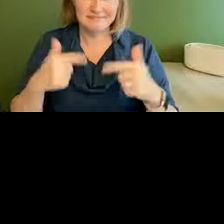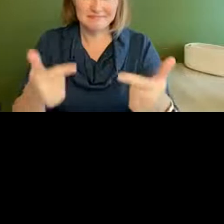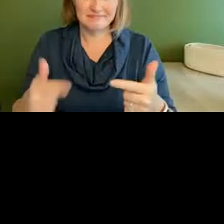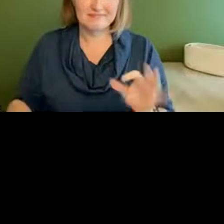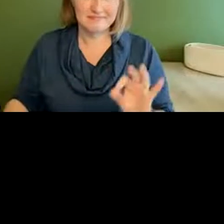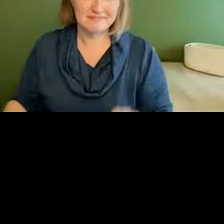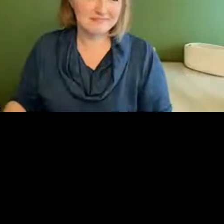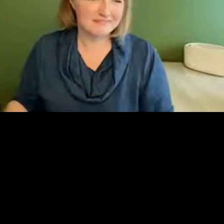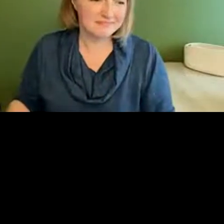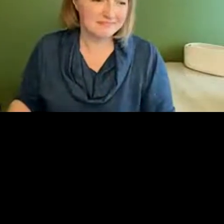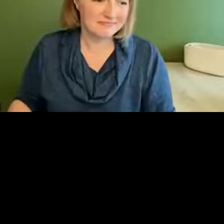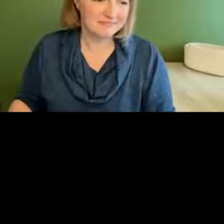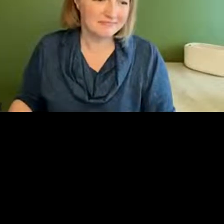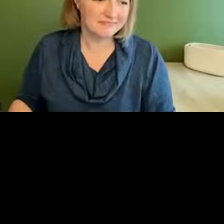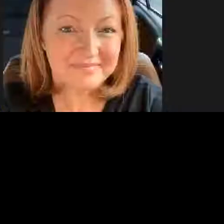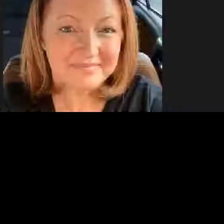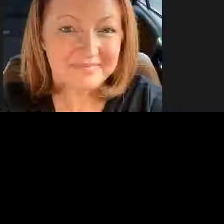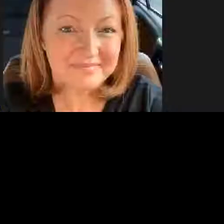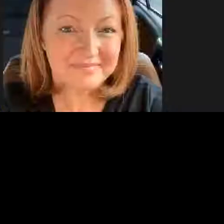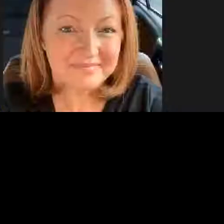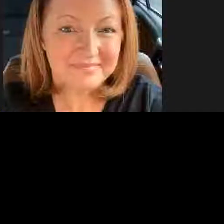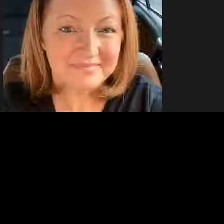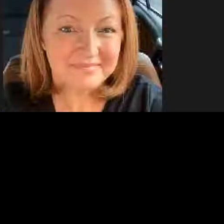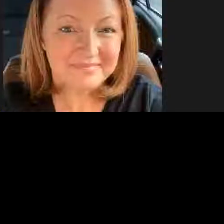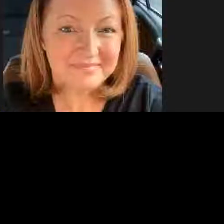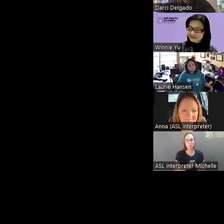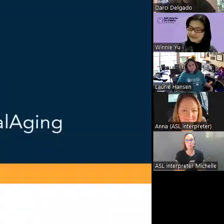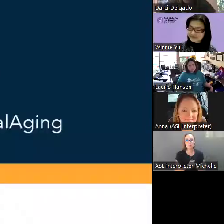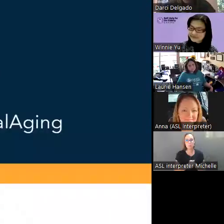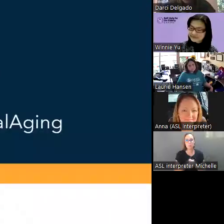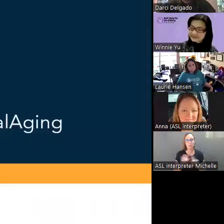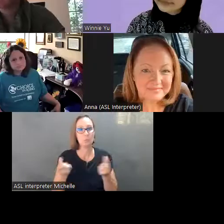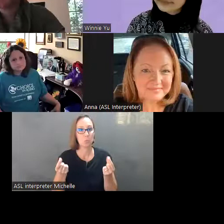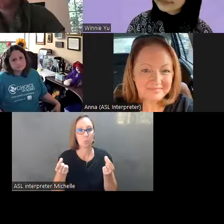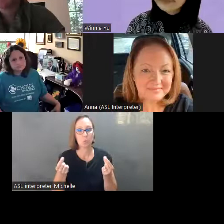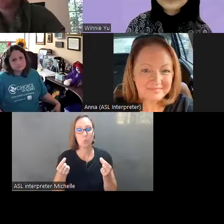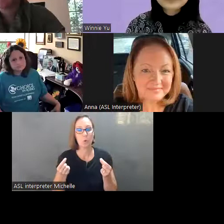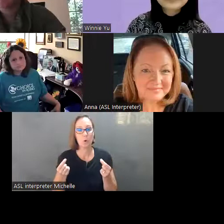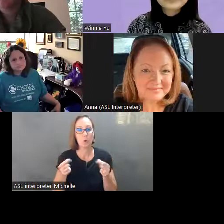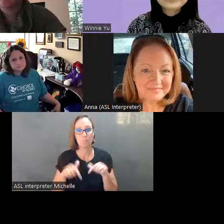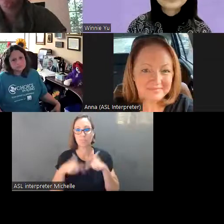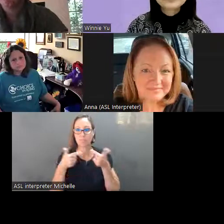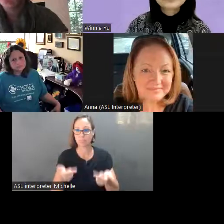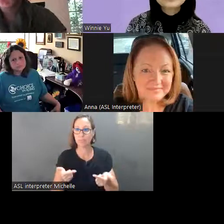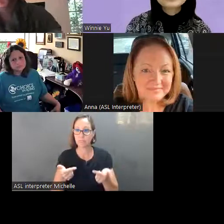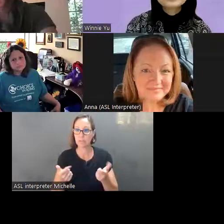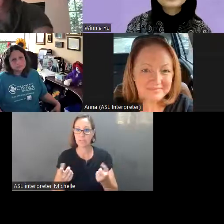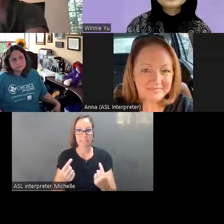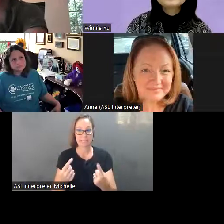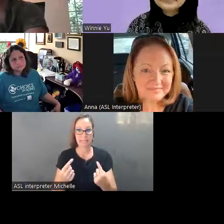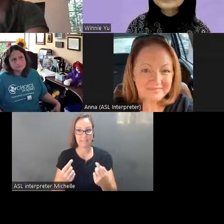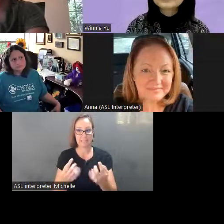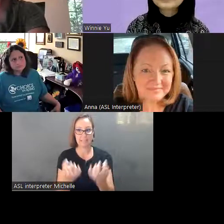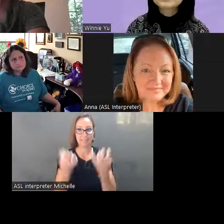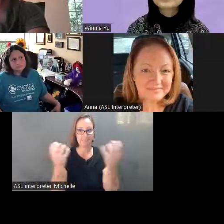the audience. So now we are going to open it for our attendees. If you all have